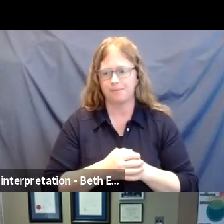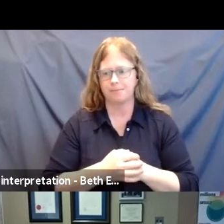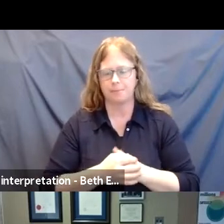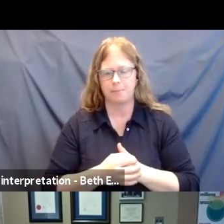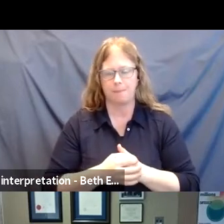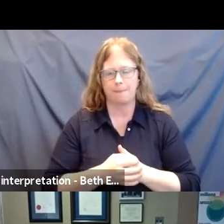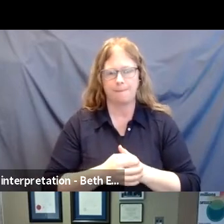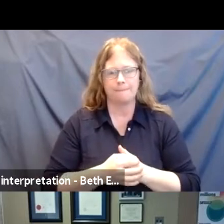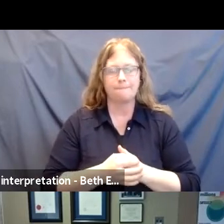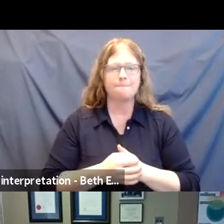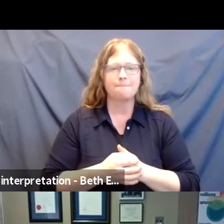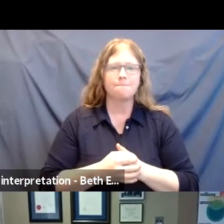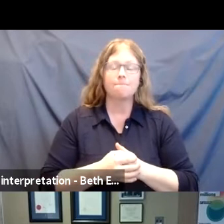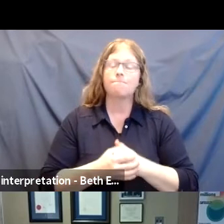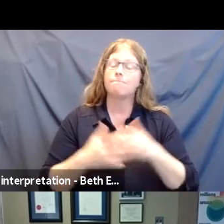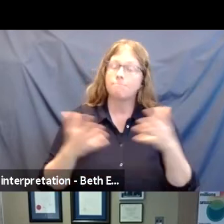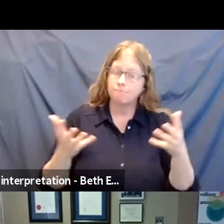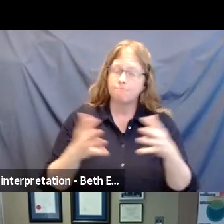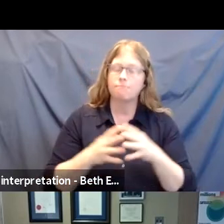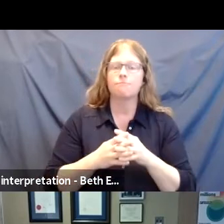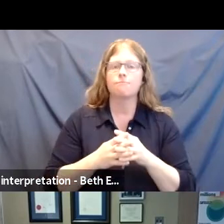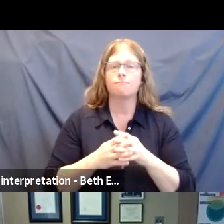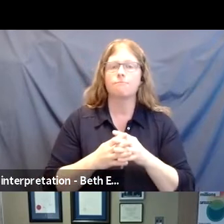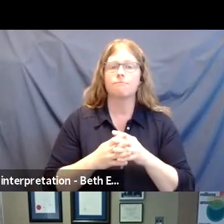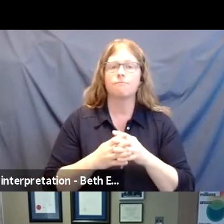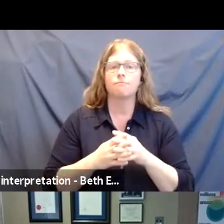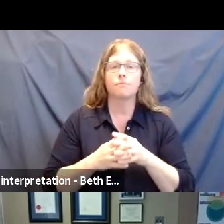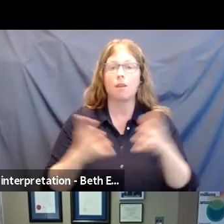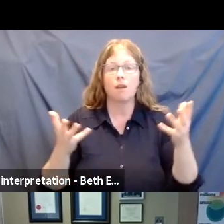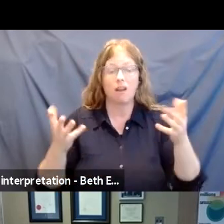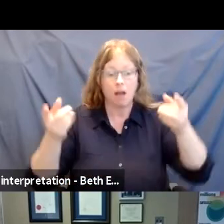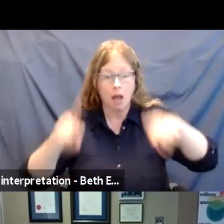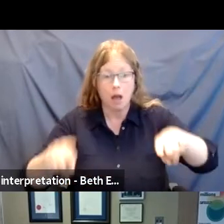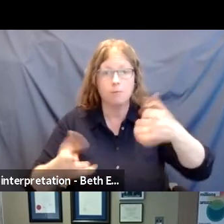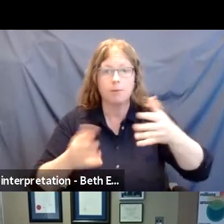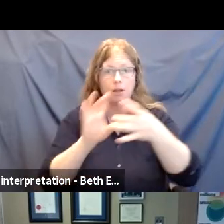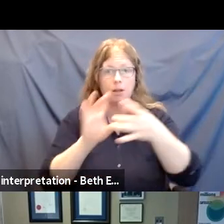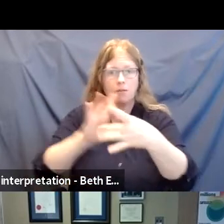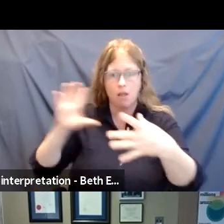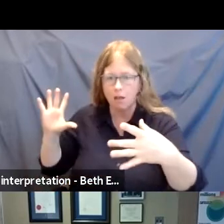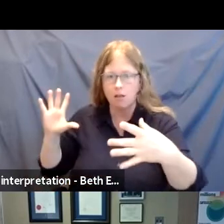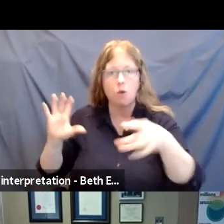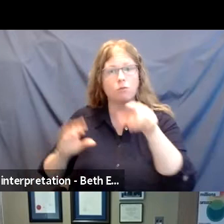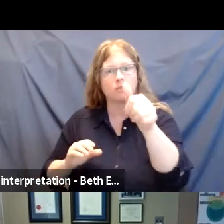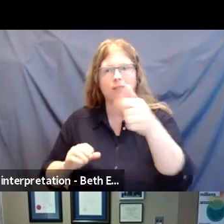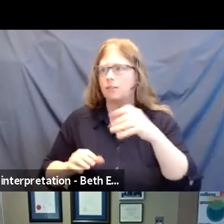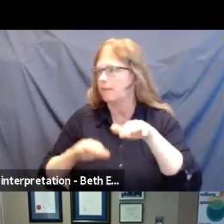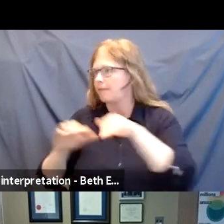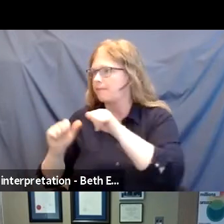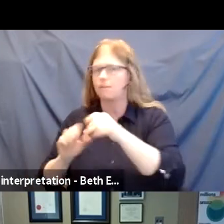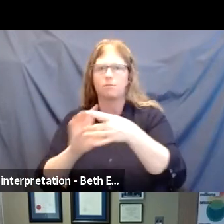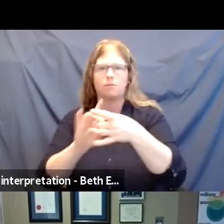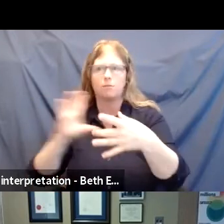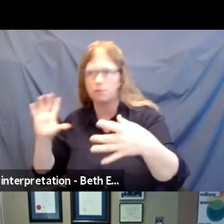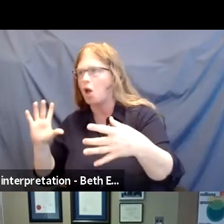there. Also, please be aware that if you are bumped out of the session or you leave voluntarily for any reason, please